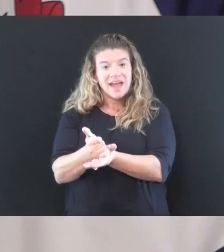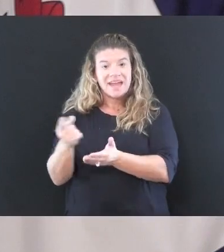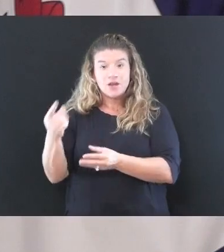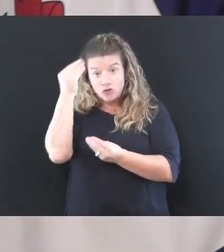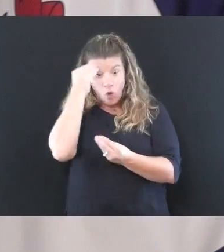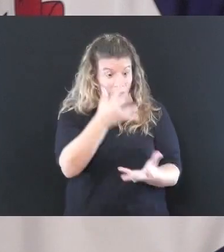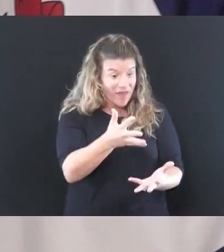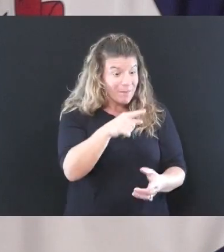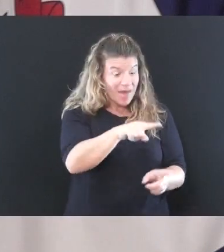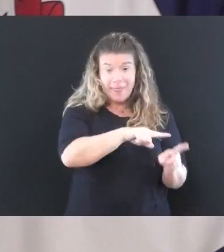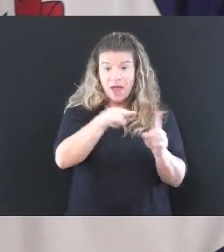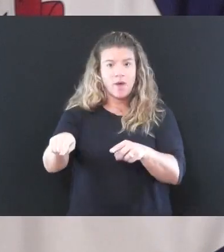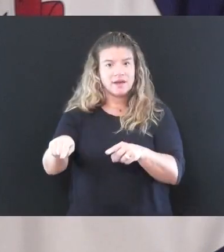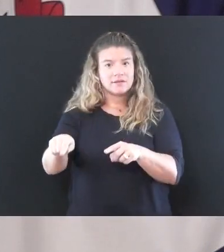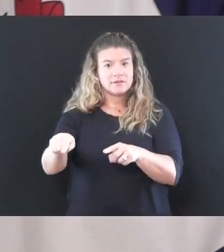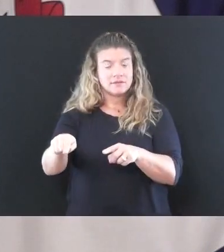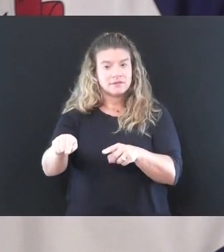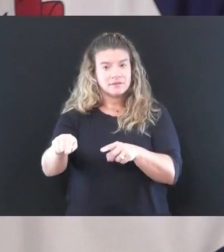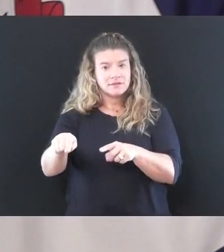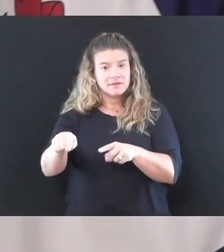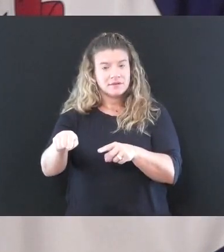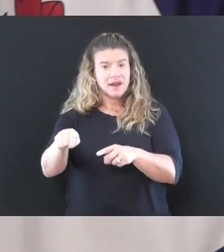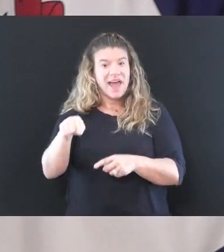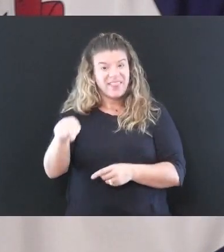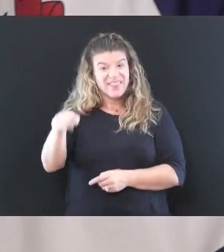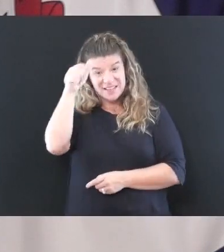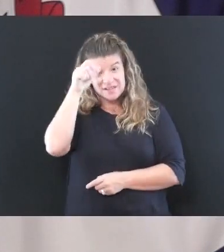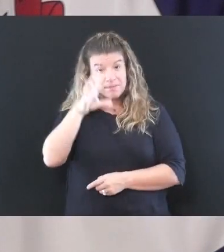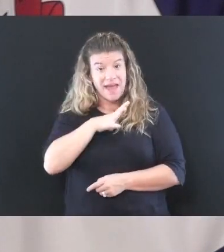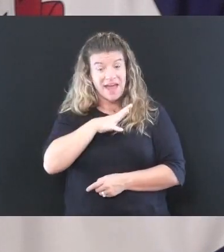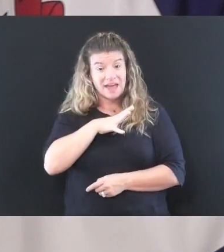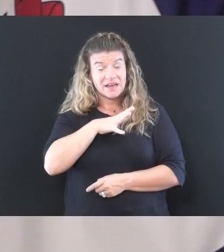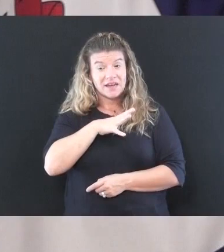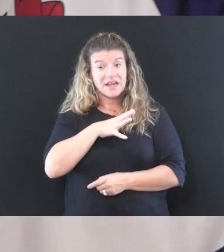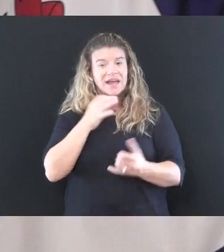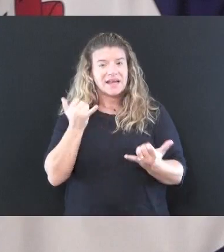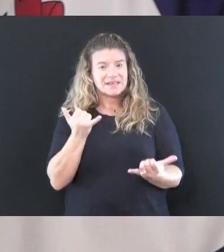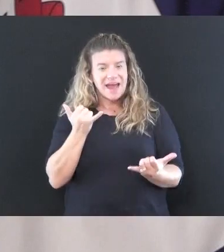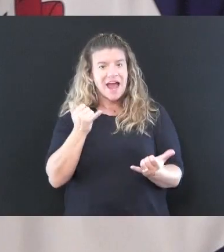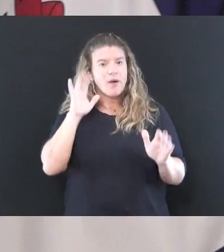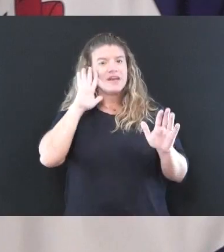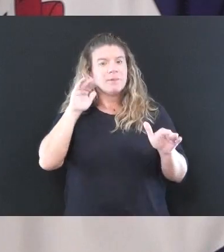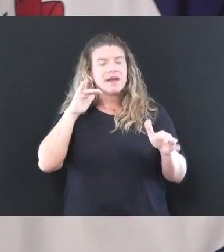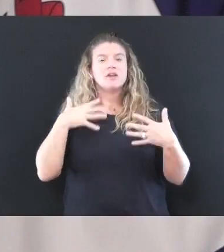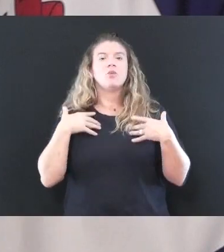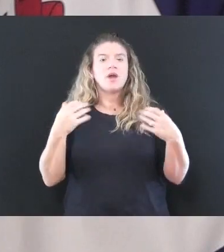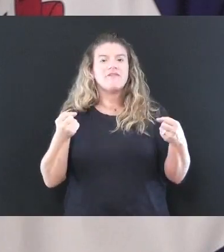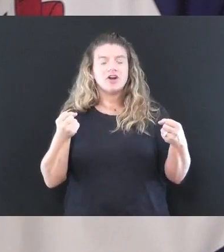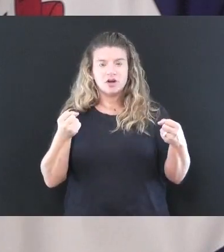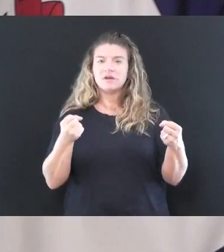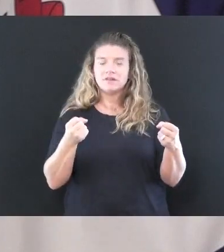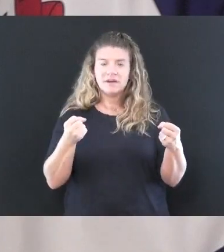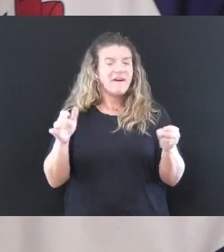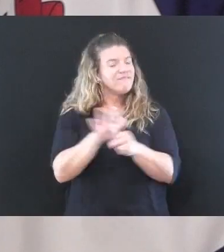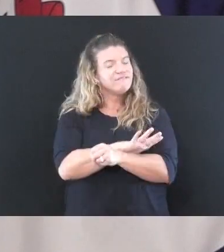fire. And lo and behold, this man is expected to make a full recovery